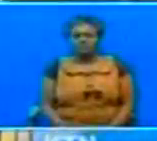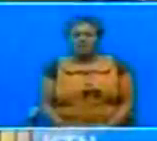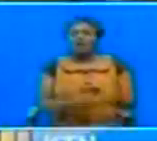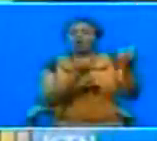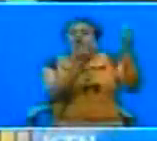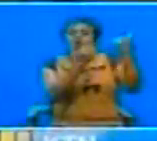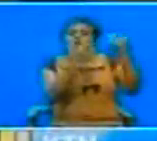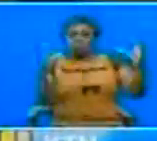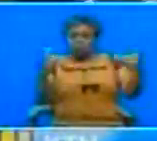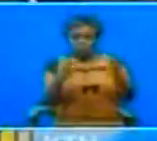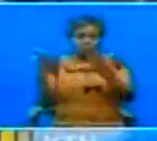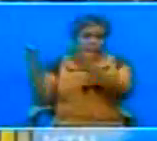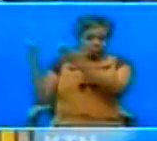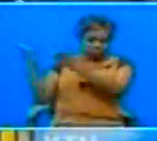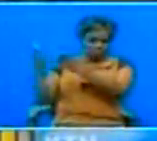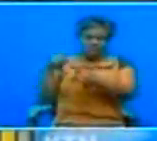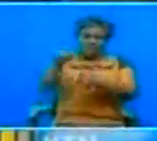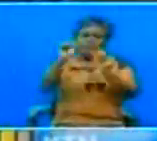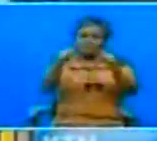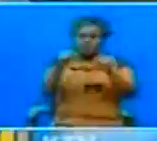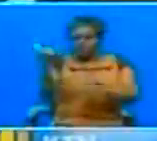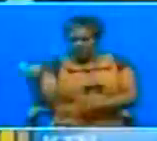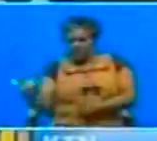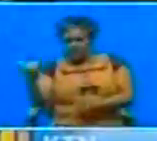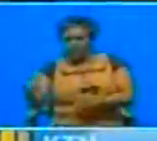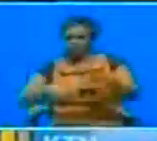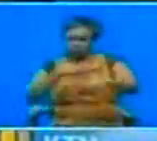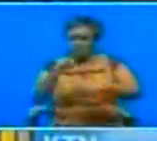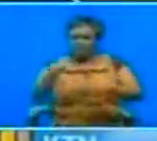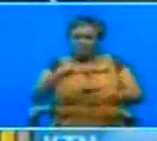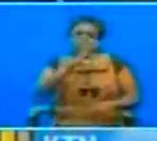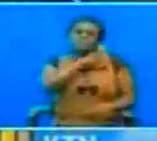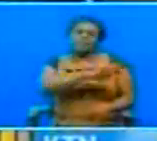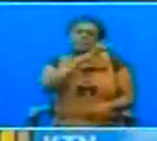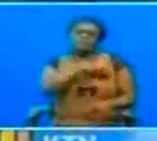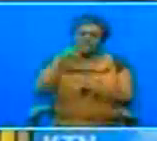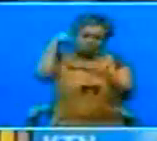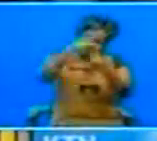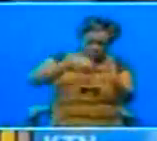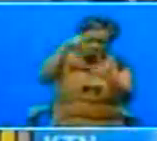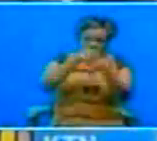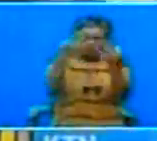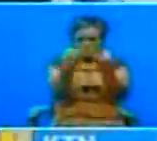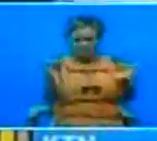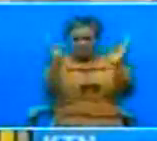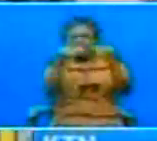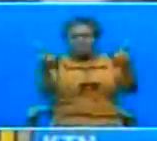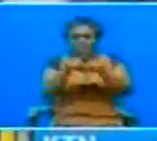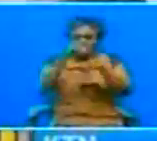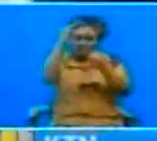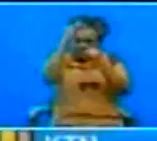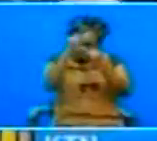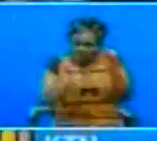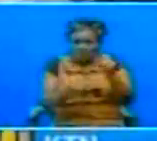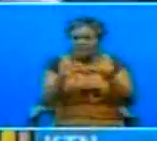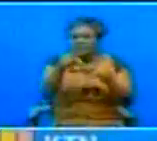It is the hope of the Talai clan fighters that the younger generation will reap the fruits of the long fight for liberation and finally go